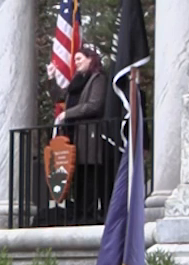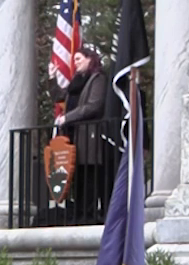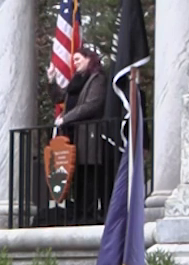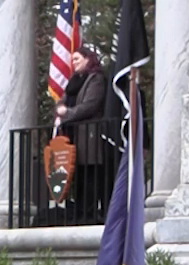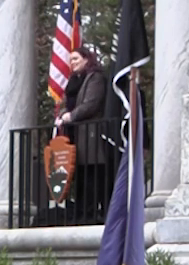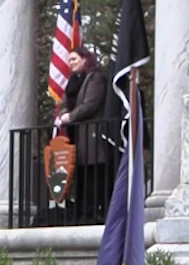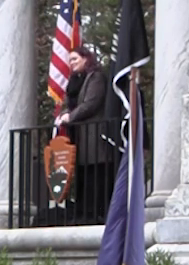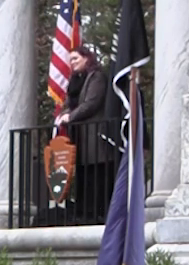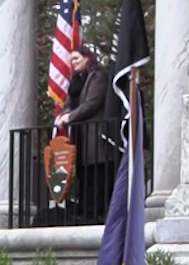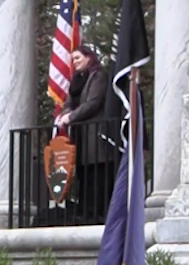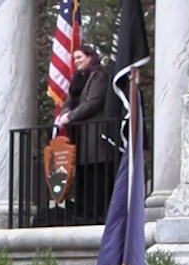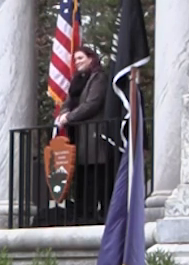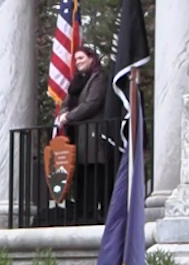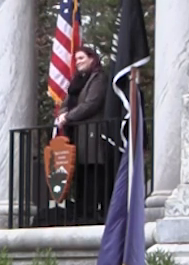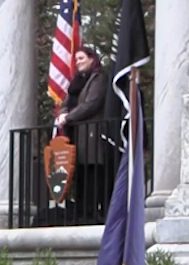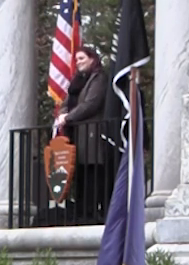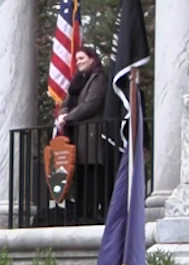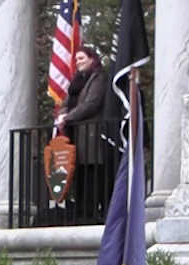Force.